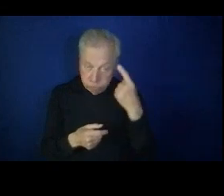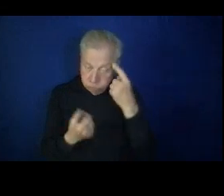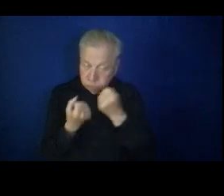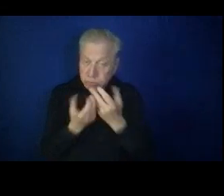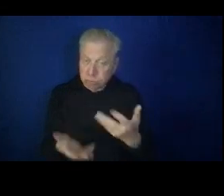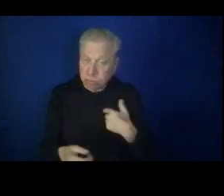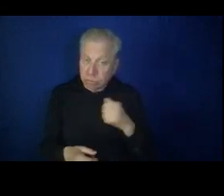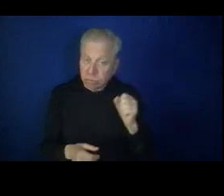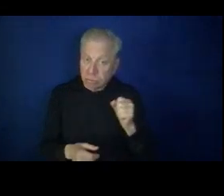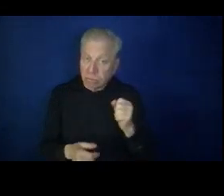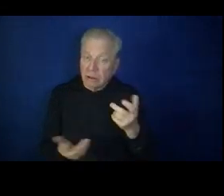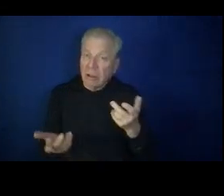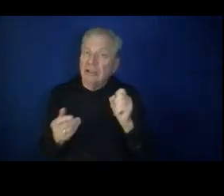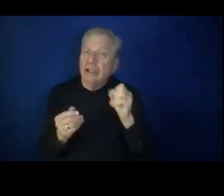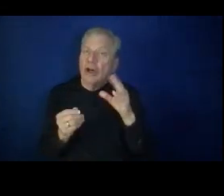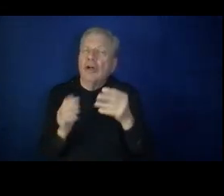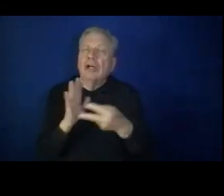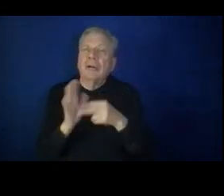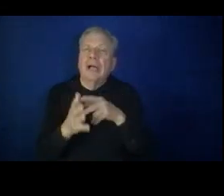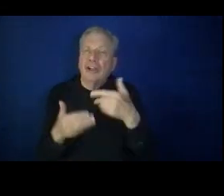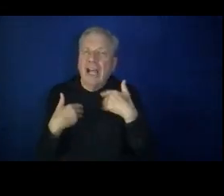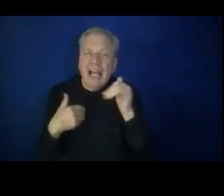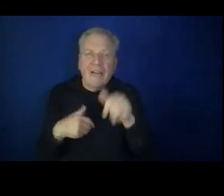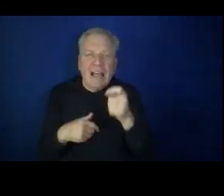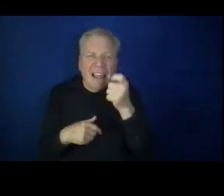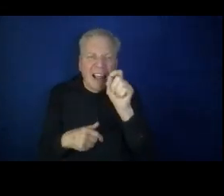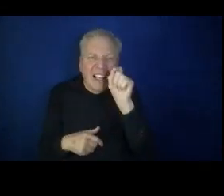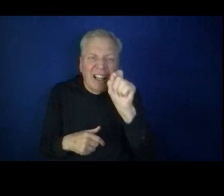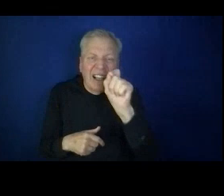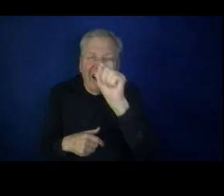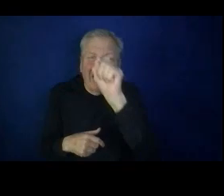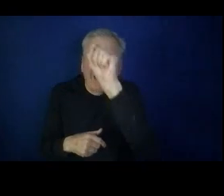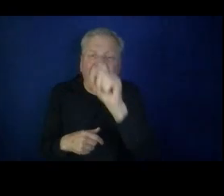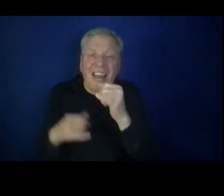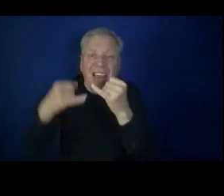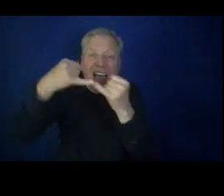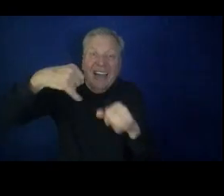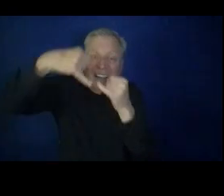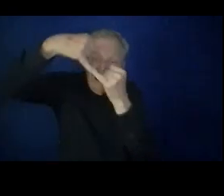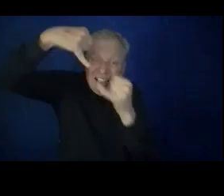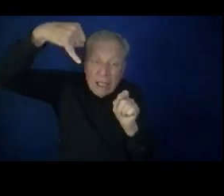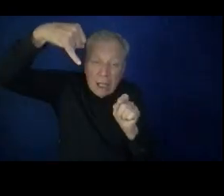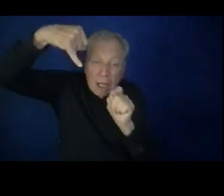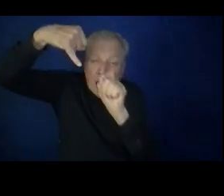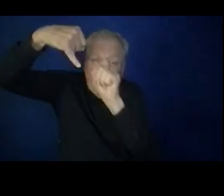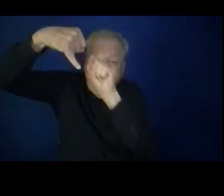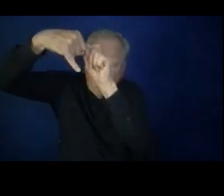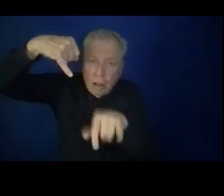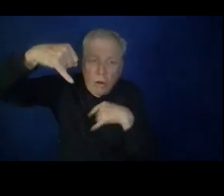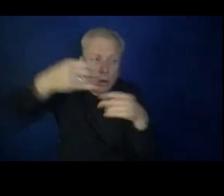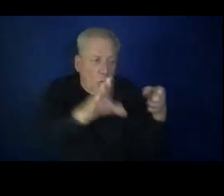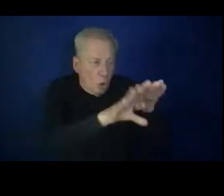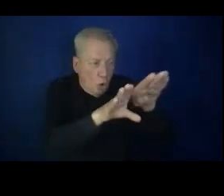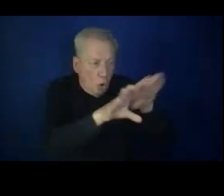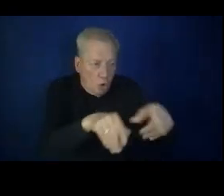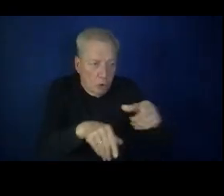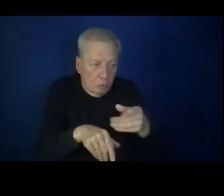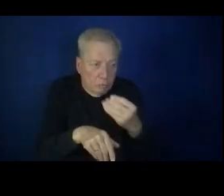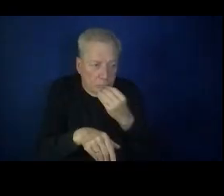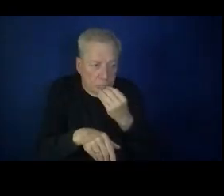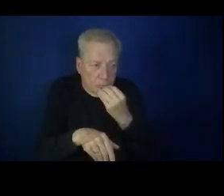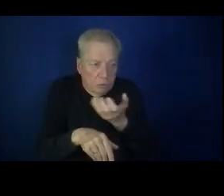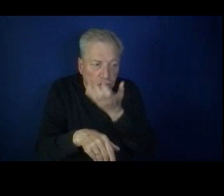that because you've got this little dotted line here, and this is what's happening when we shut off grazing, and this is what happens when we let